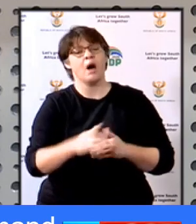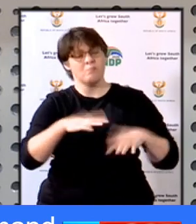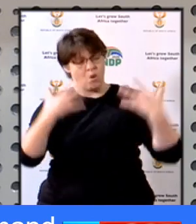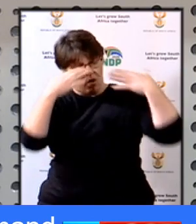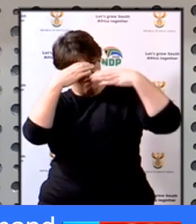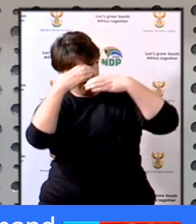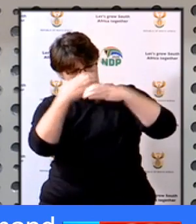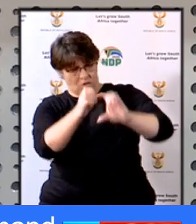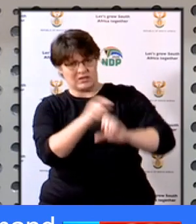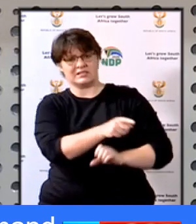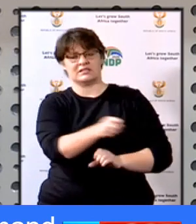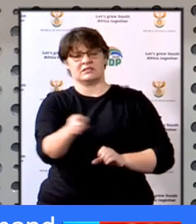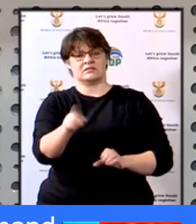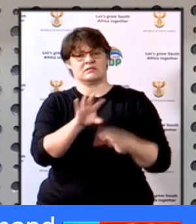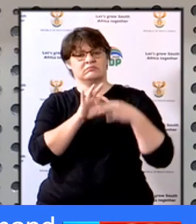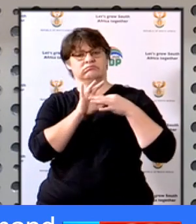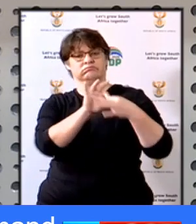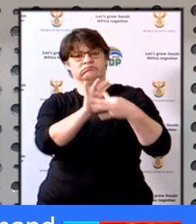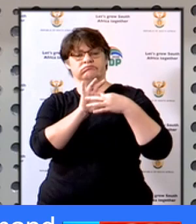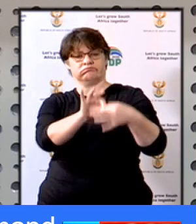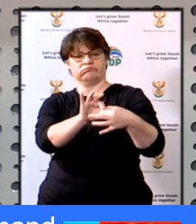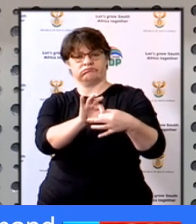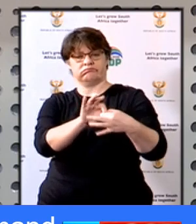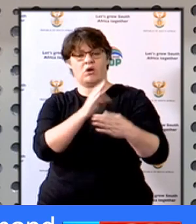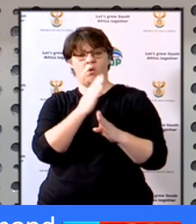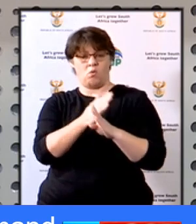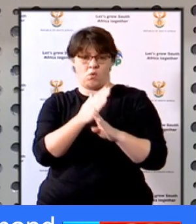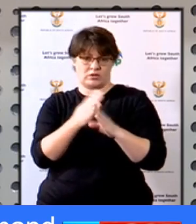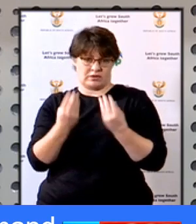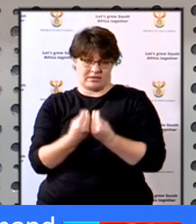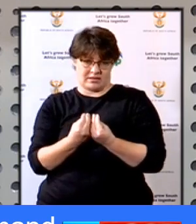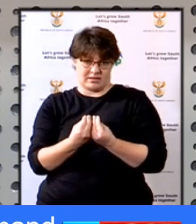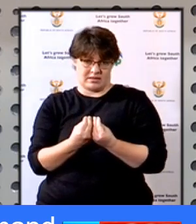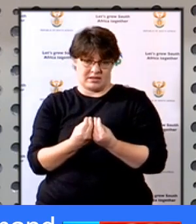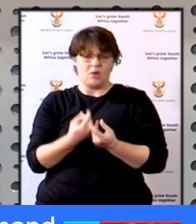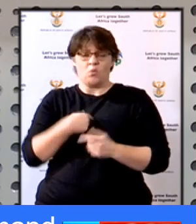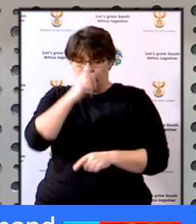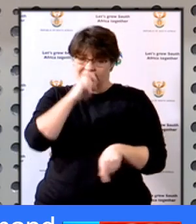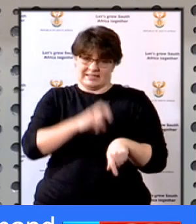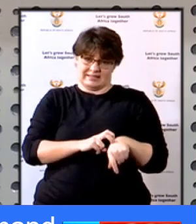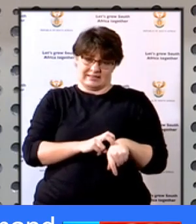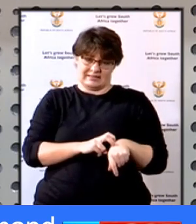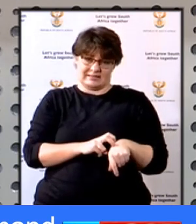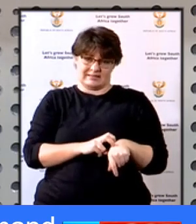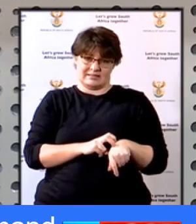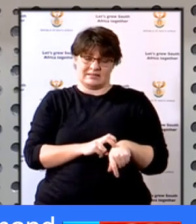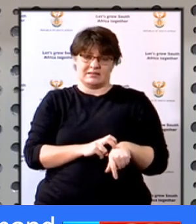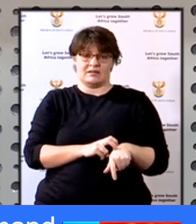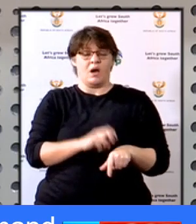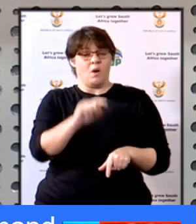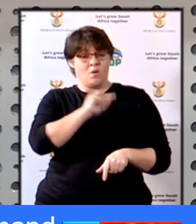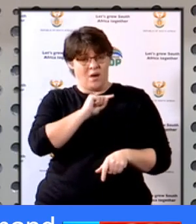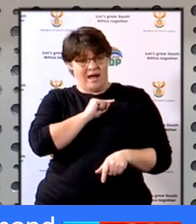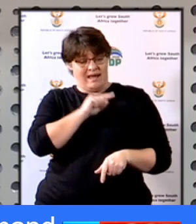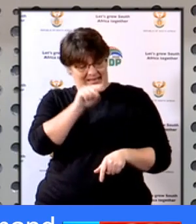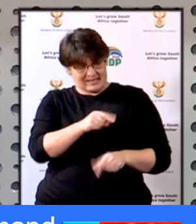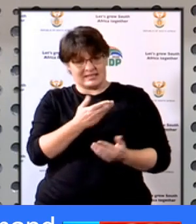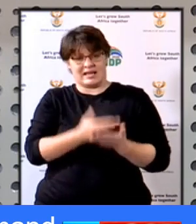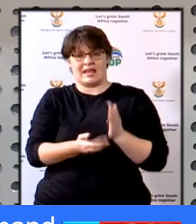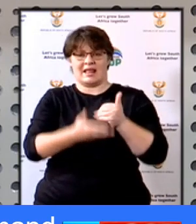focus to those collaborative measures that are necessary and that we think can expand,